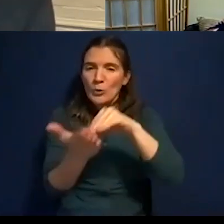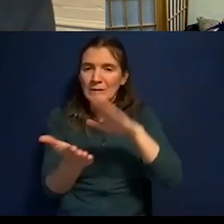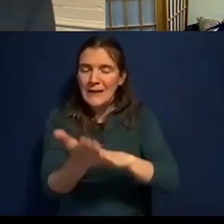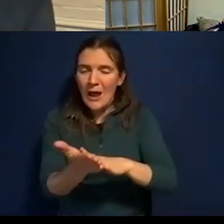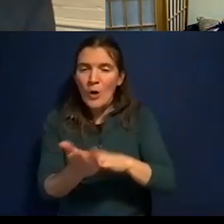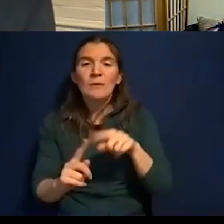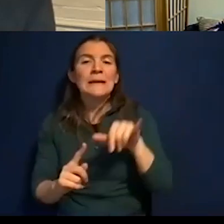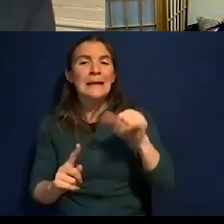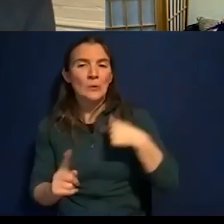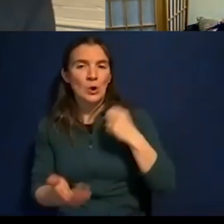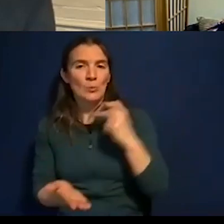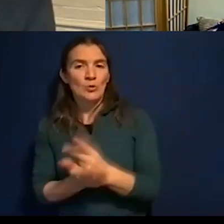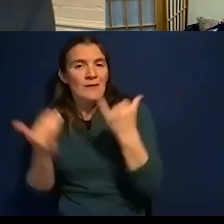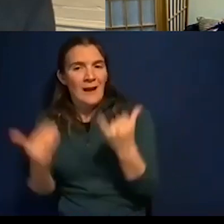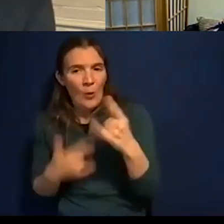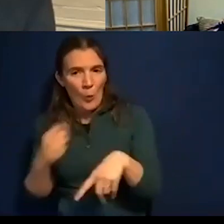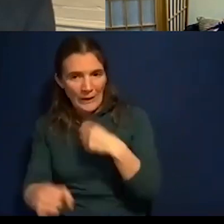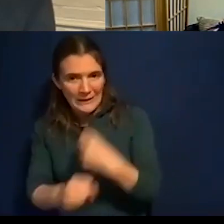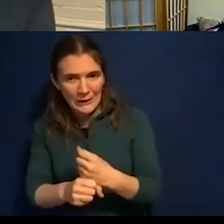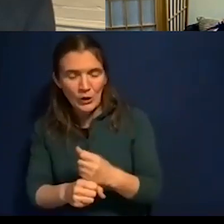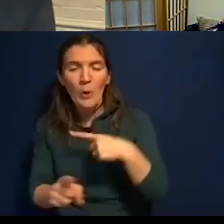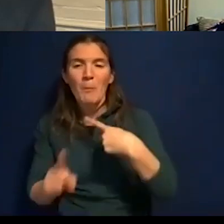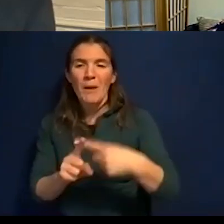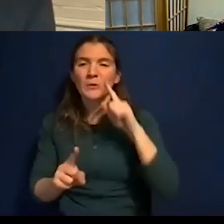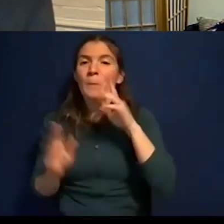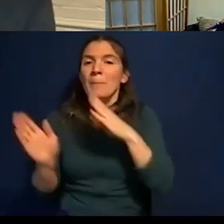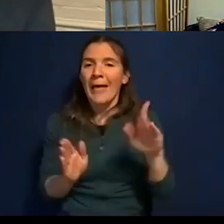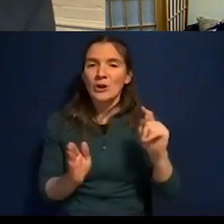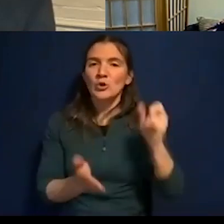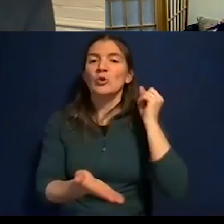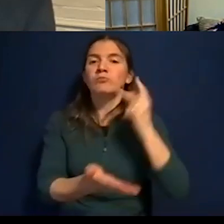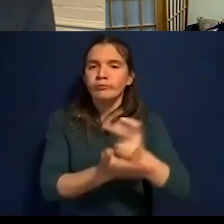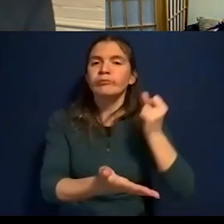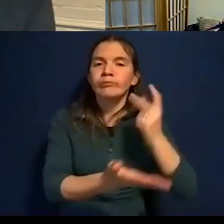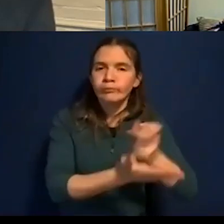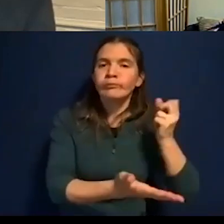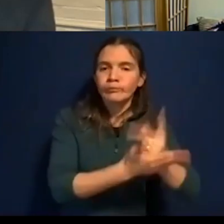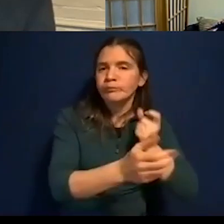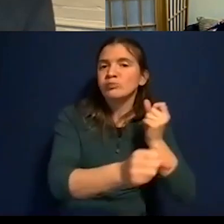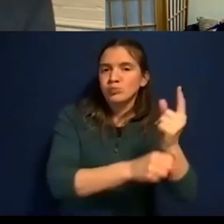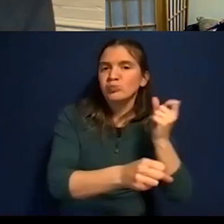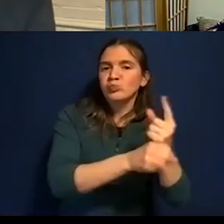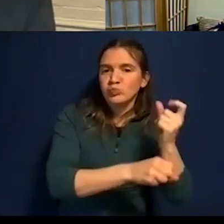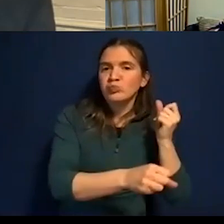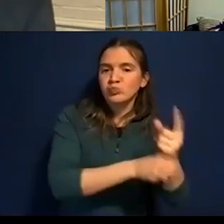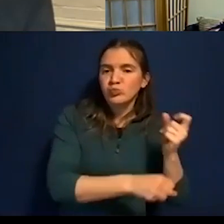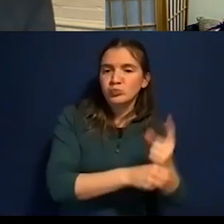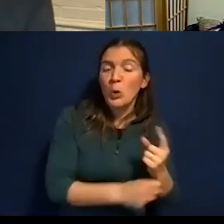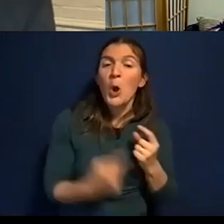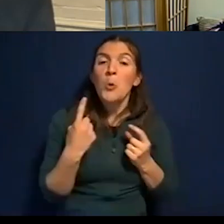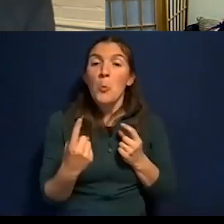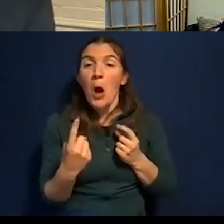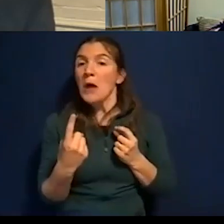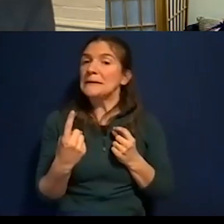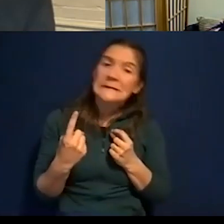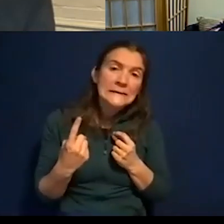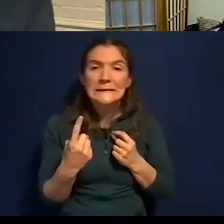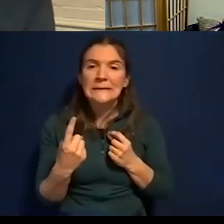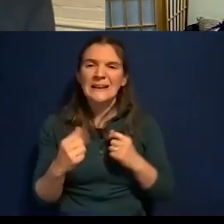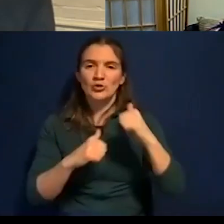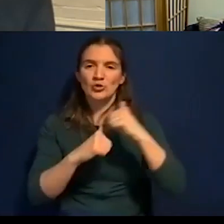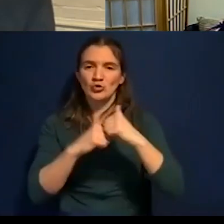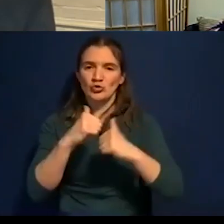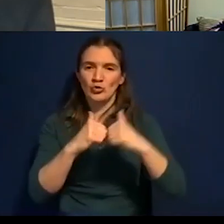something to the fact that it would be our intention, that the only thing that might get in the way is structural